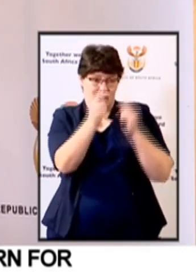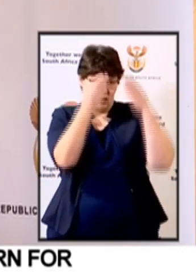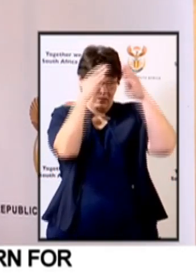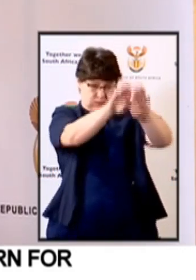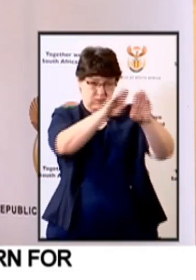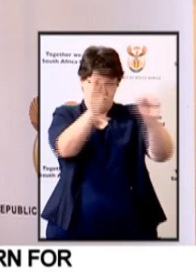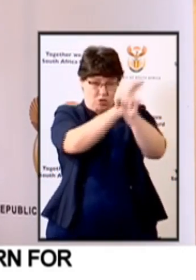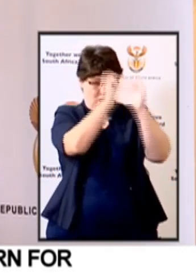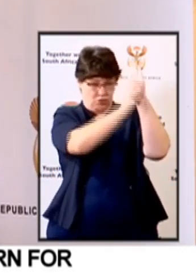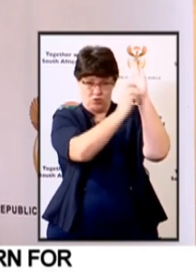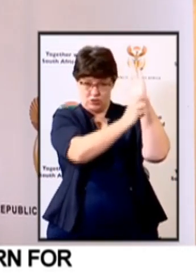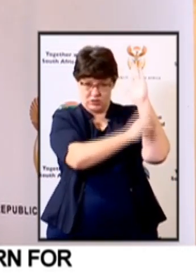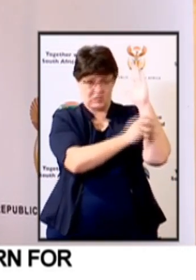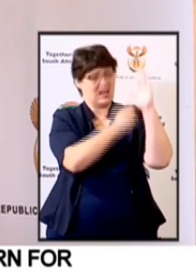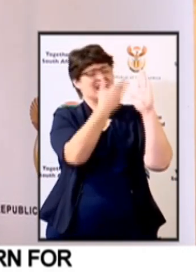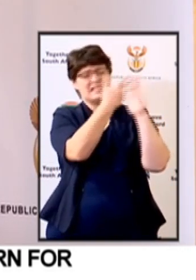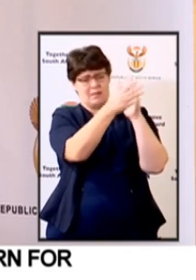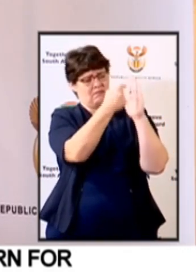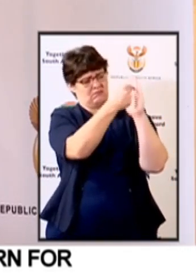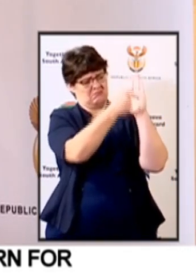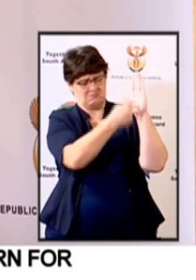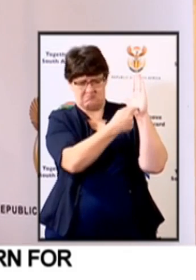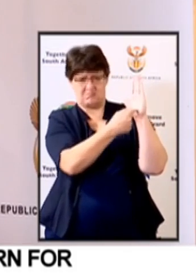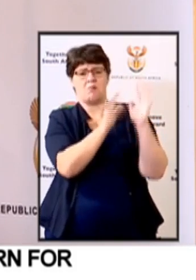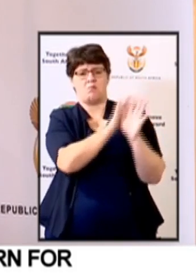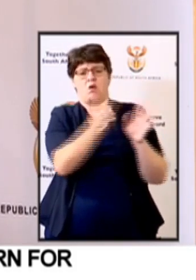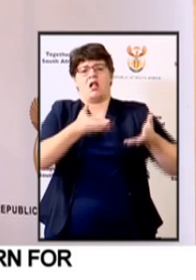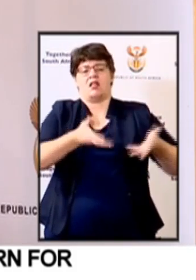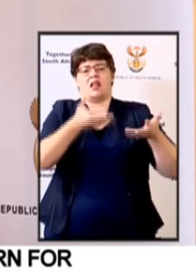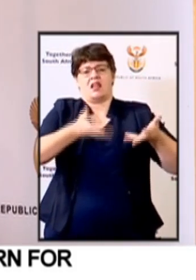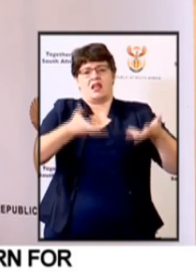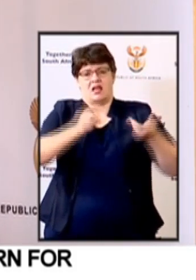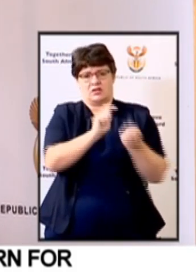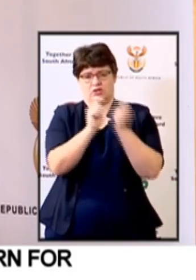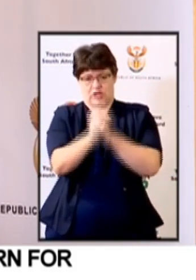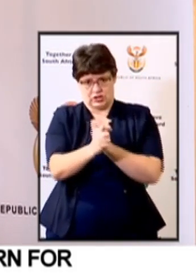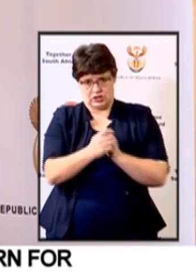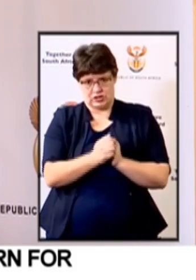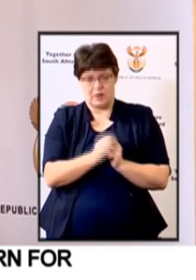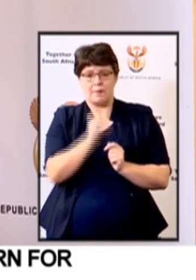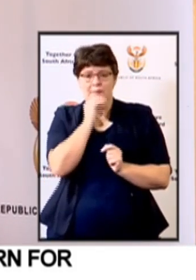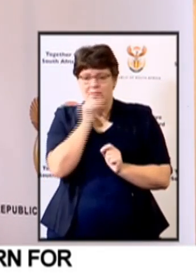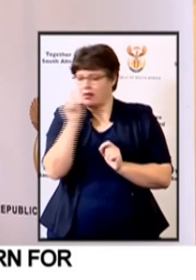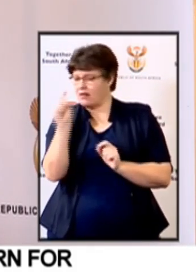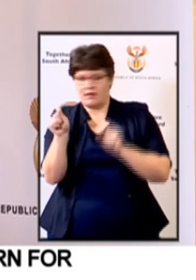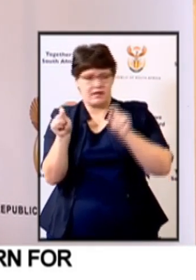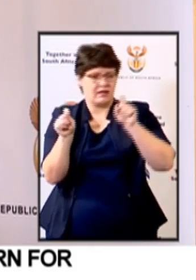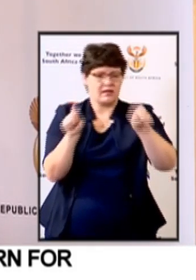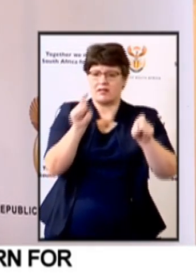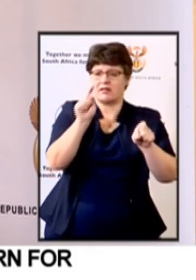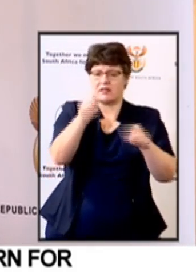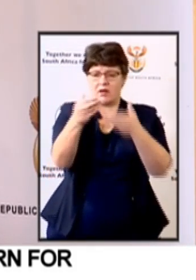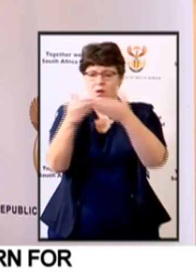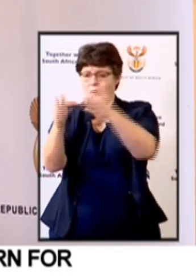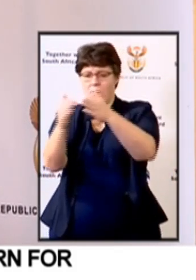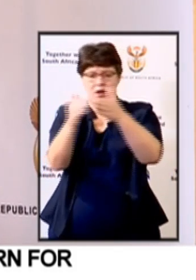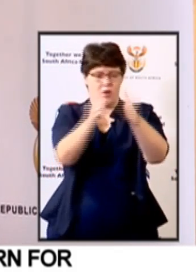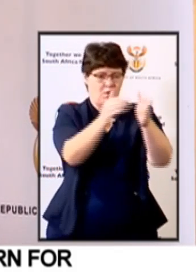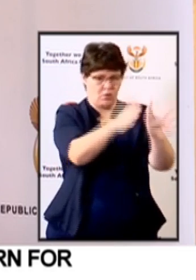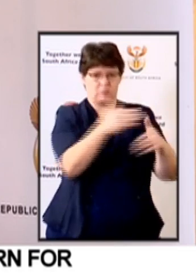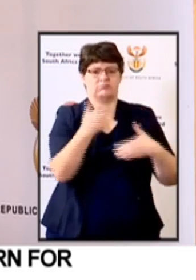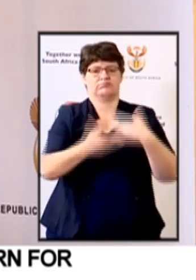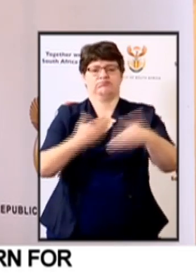in place during the national lockdown, thereby gradually unlocking certain economic activities to